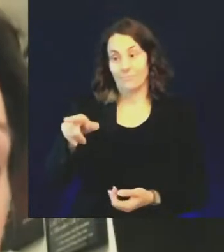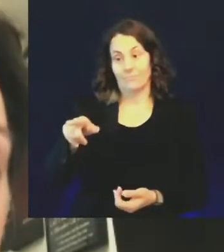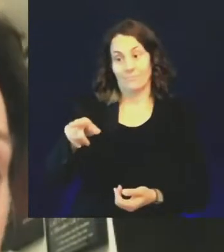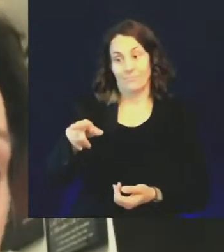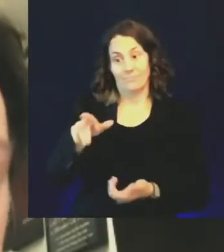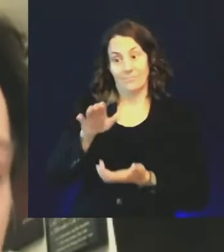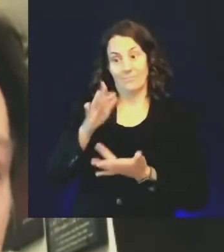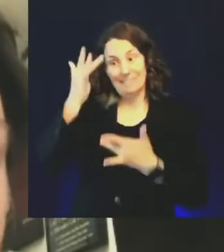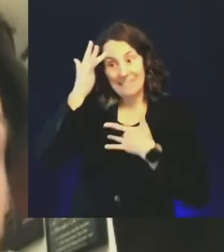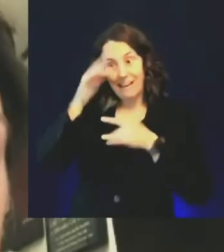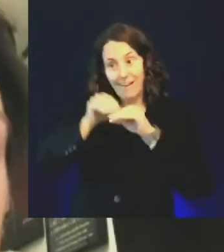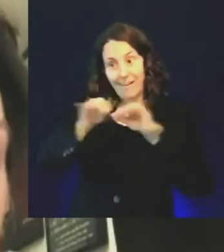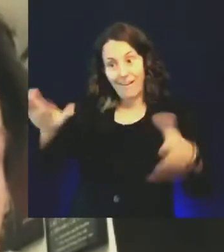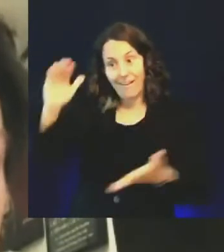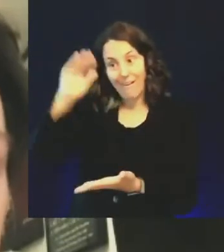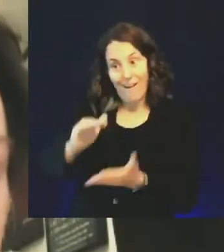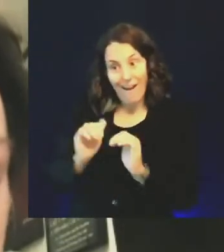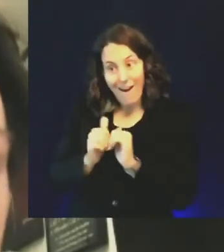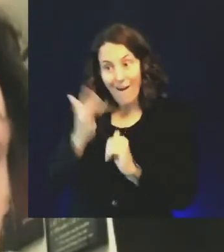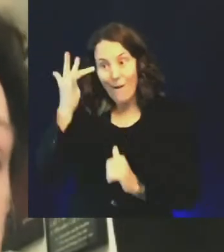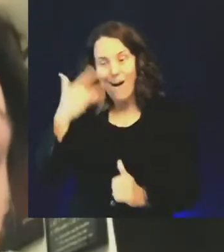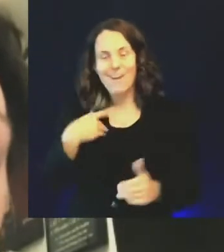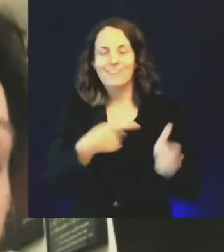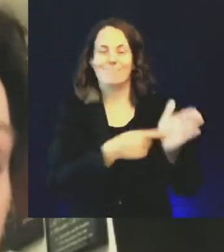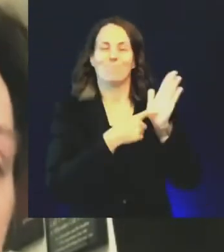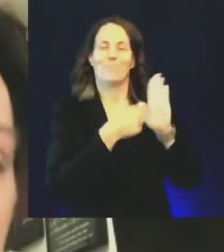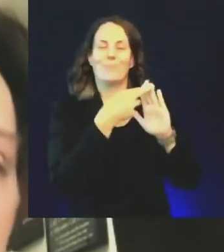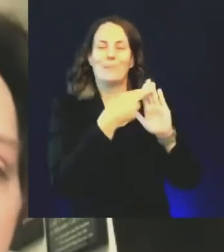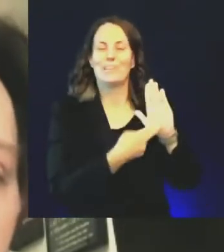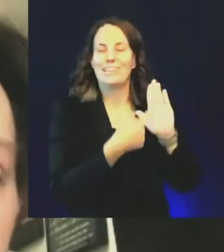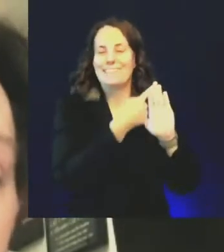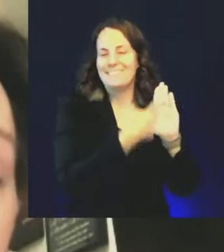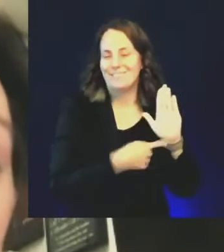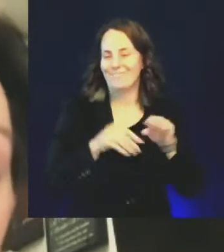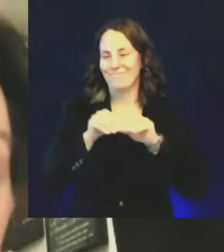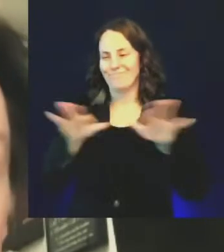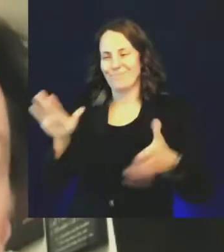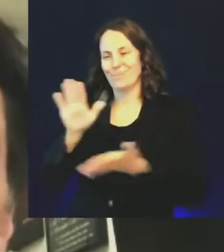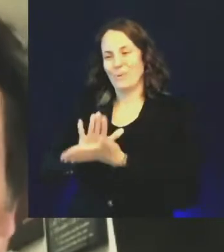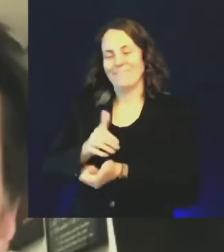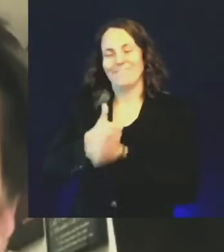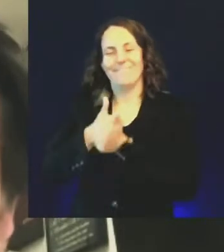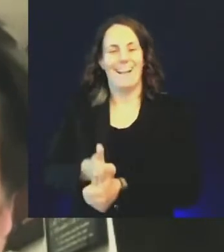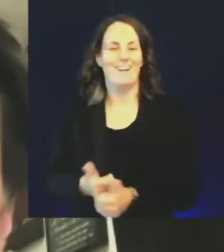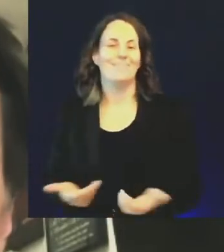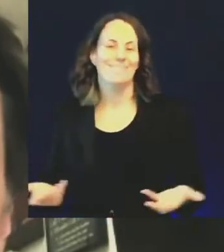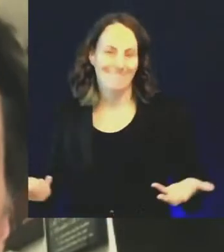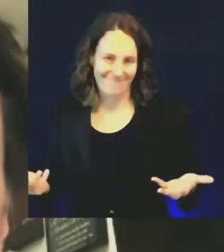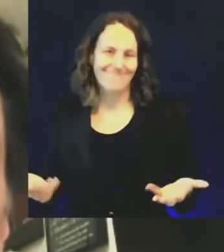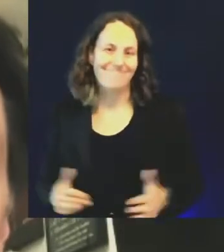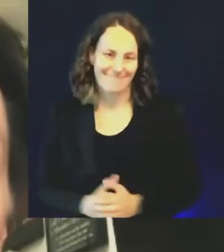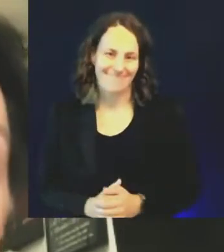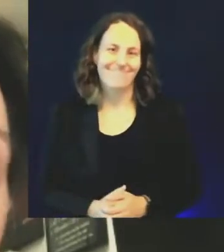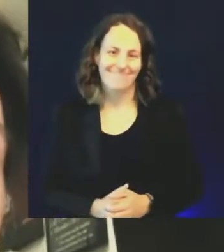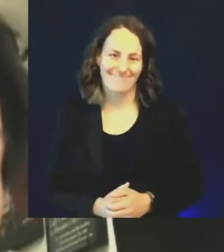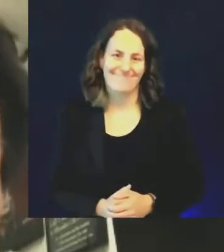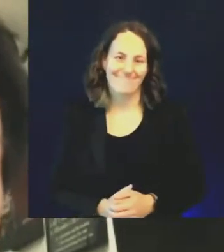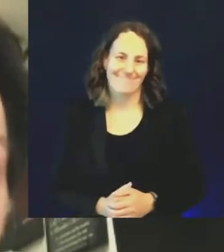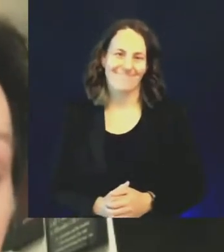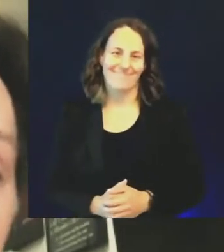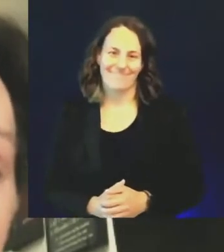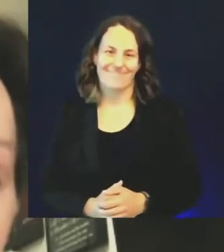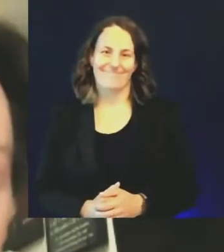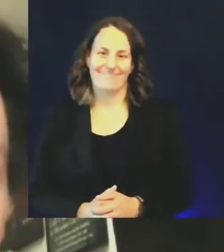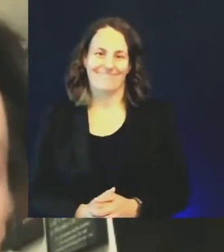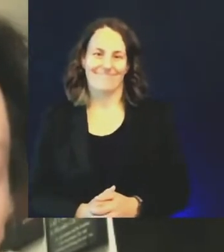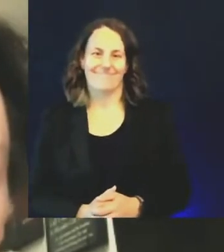learned a lot of lessons about how to make schools as safe as they can be, and that involves, very importantly, in my opinion, wearing masks among